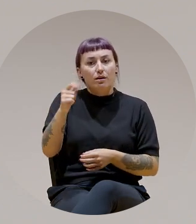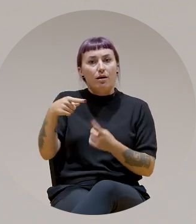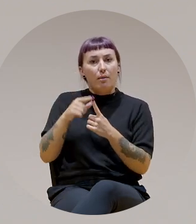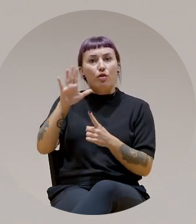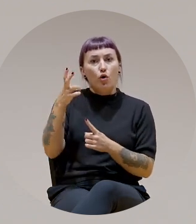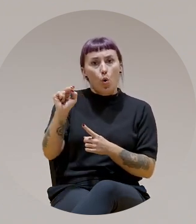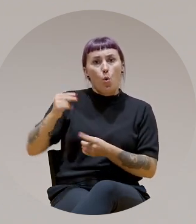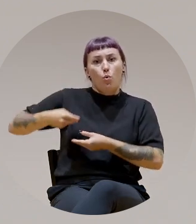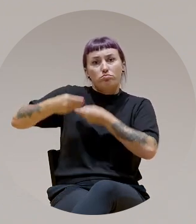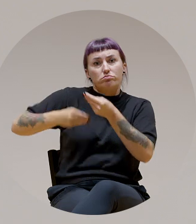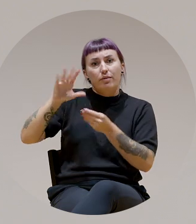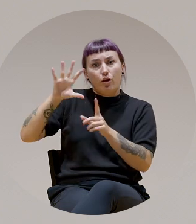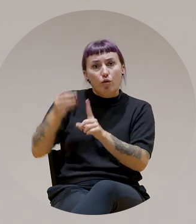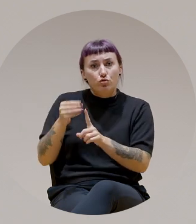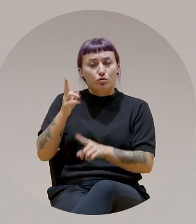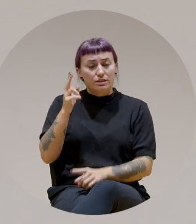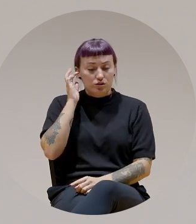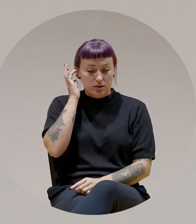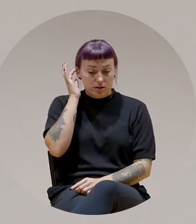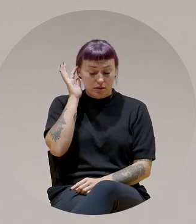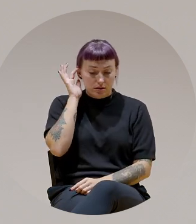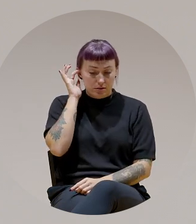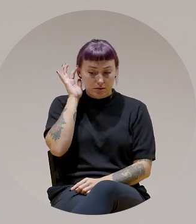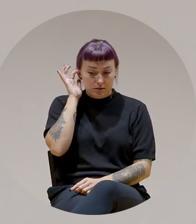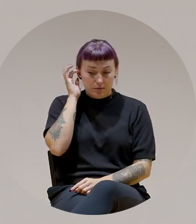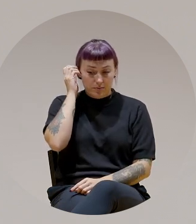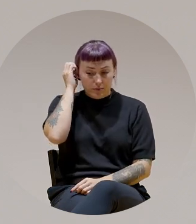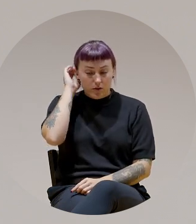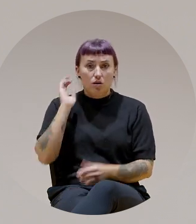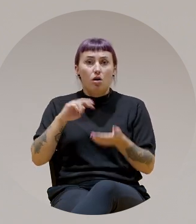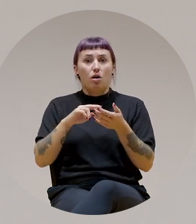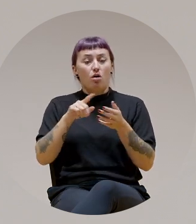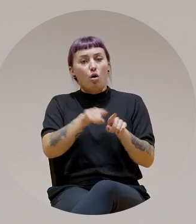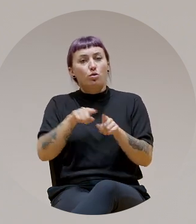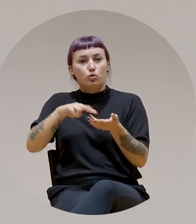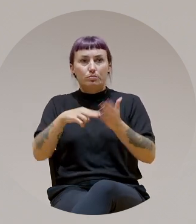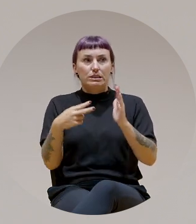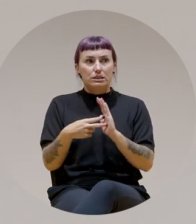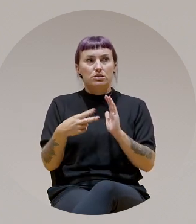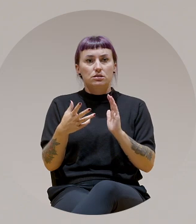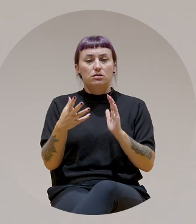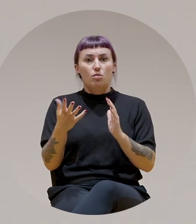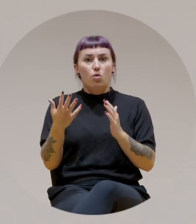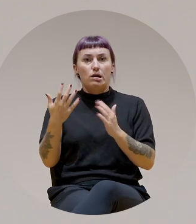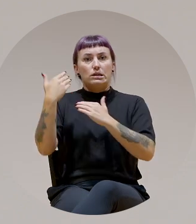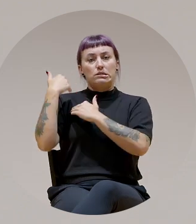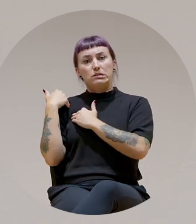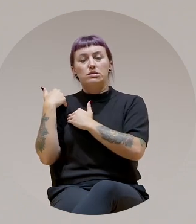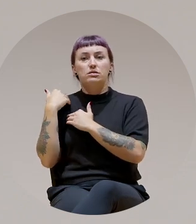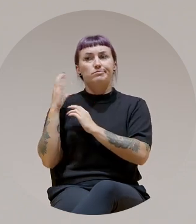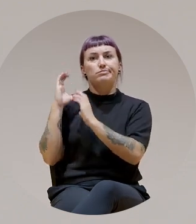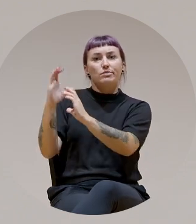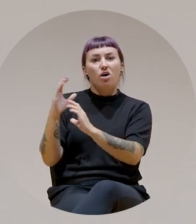about their own heritage and their own culture and history. But it also means that's a much larger burden on